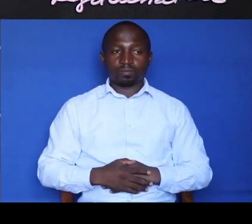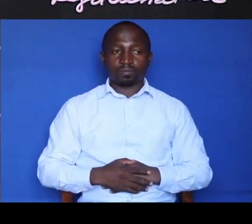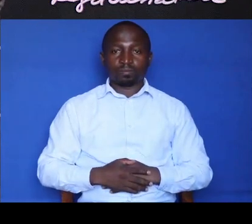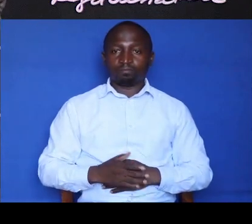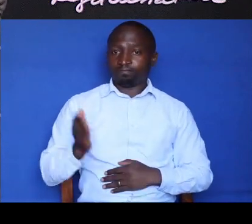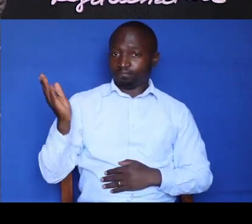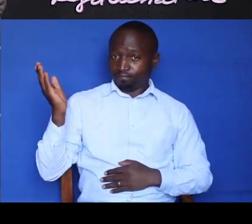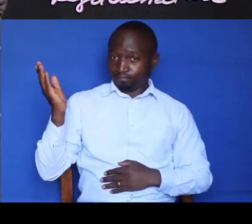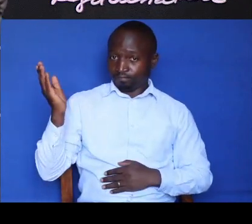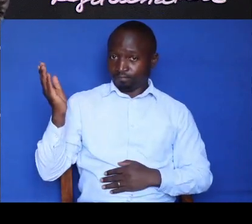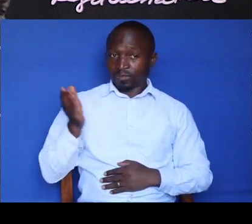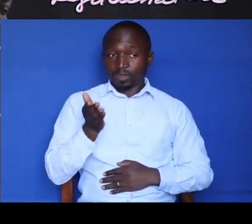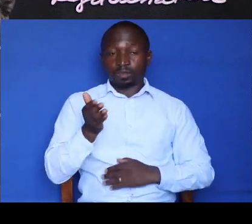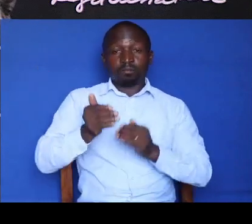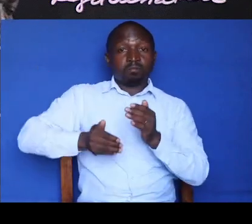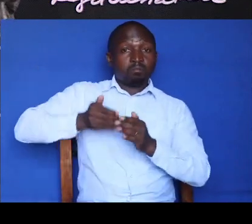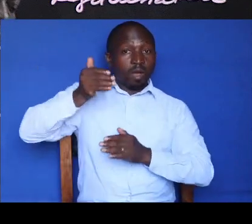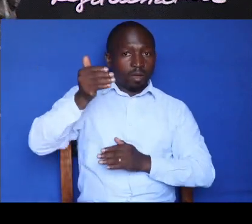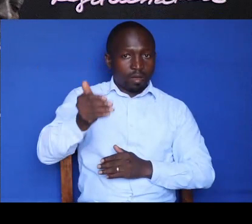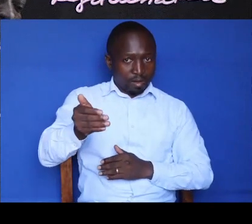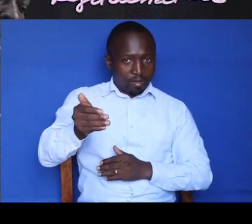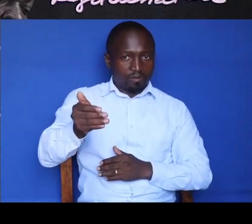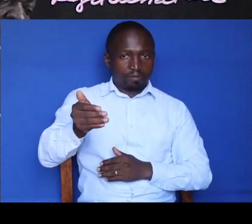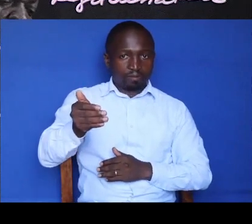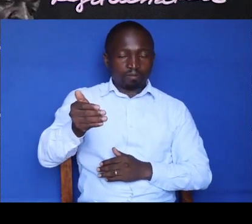This is floodplain after